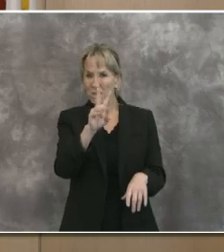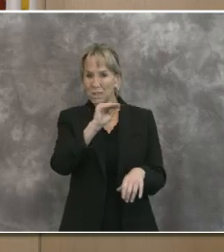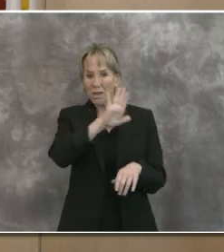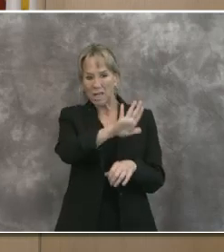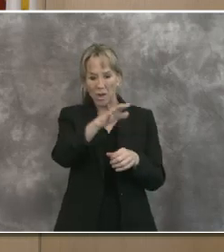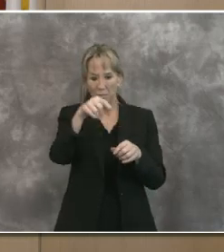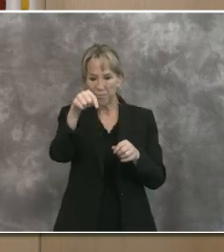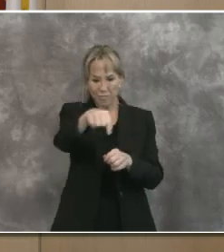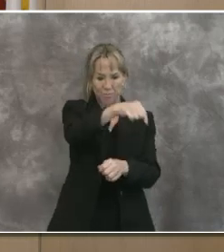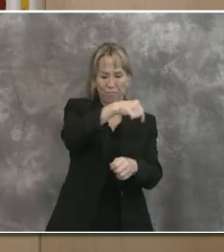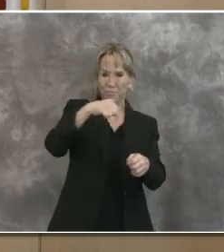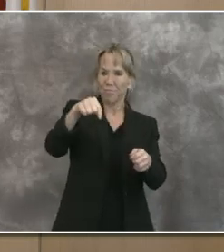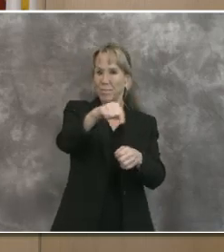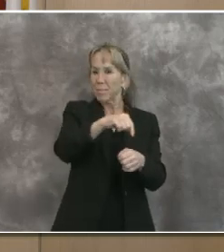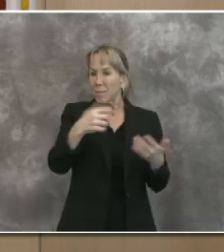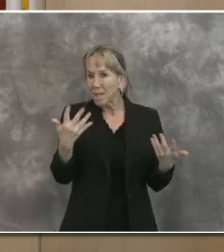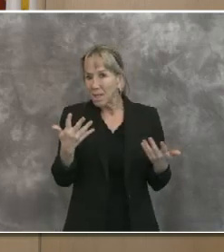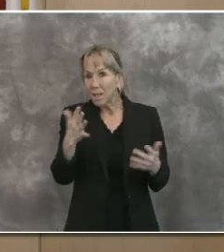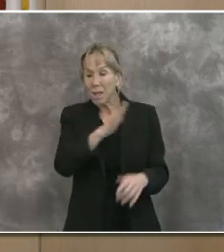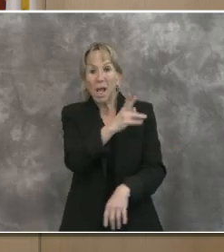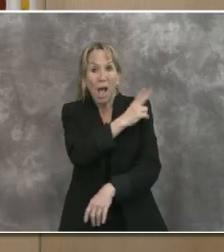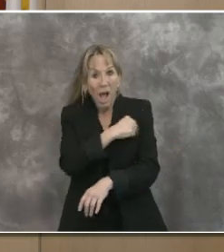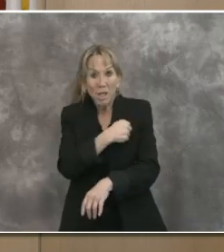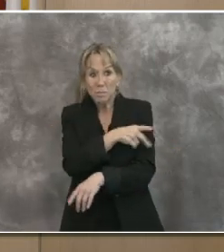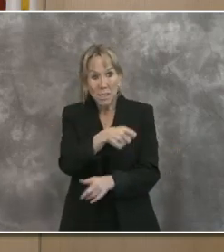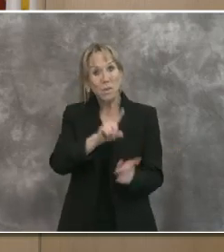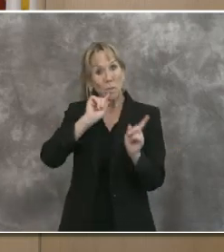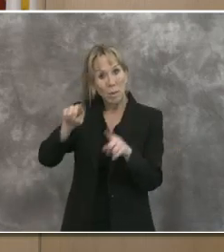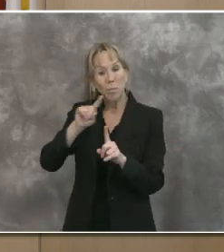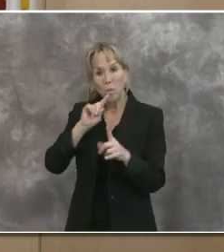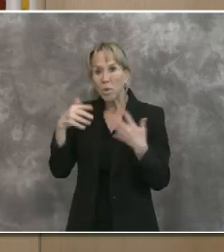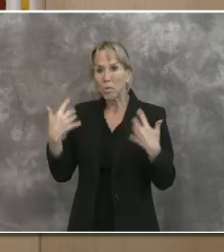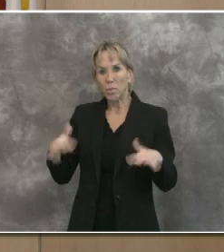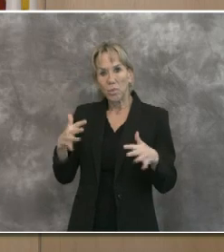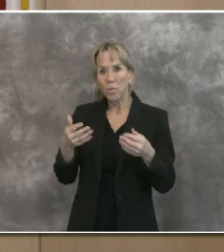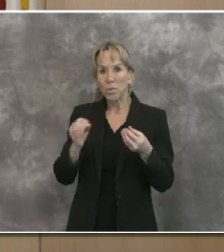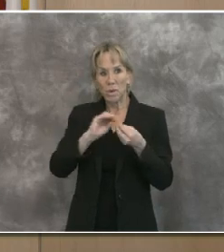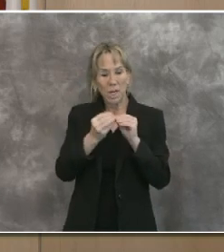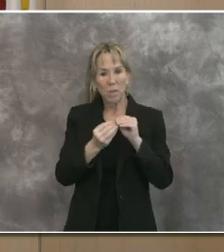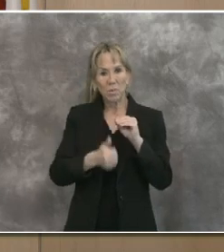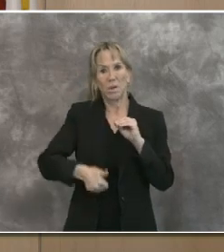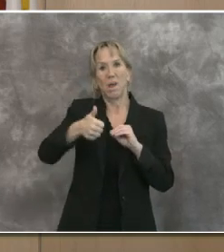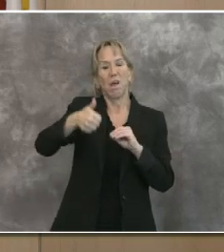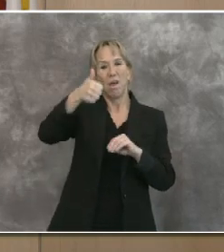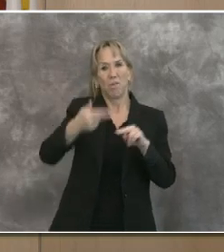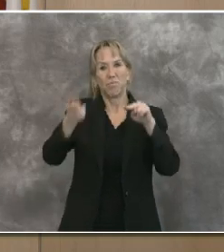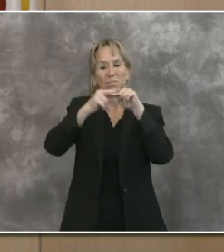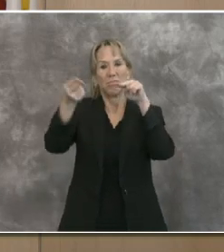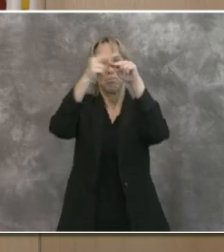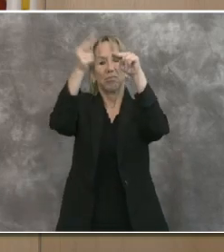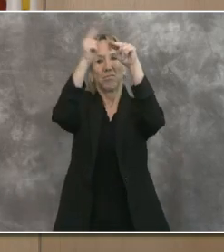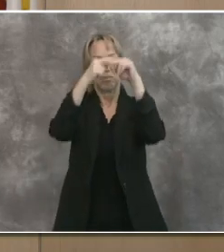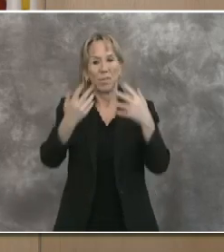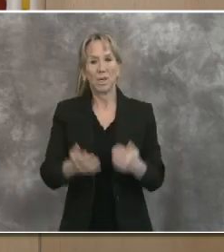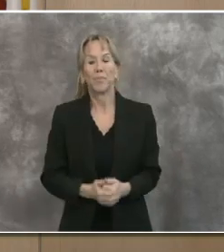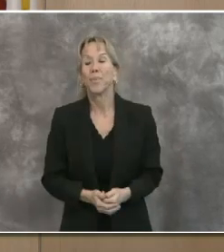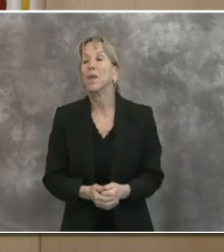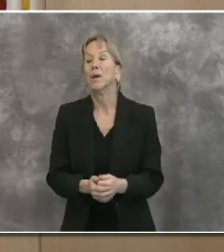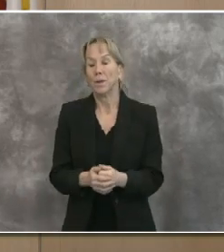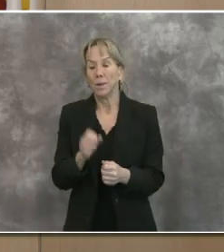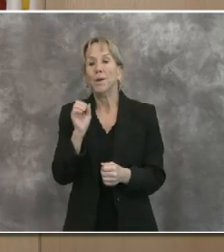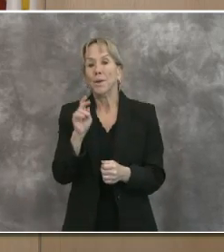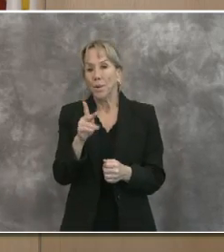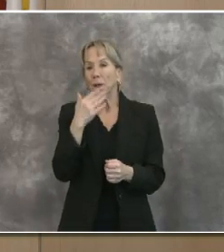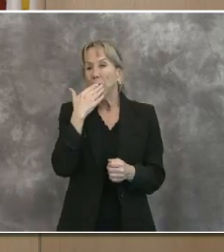surrounding communities where hospitals are reporting rising numbers of cases? So thank you for that